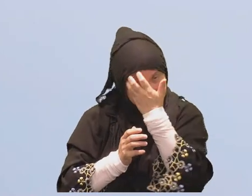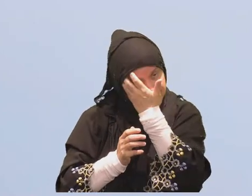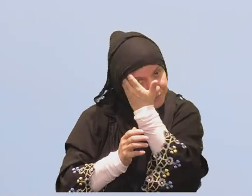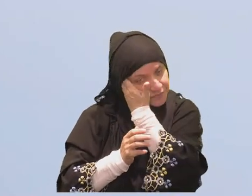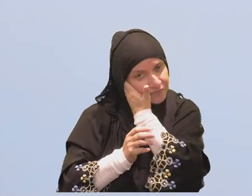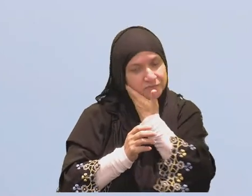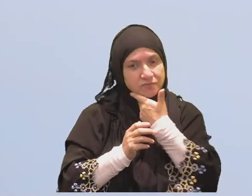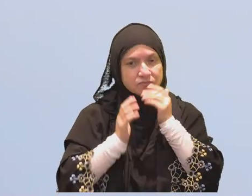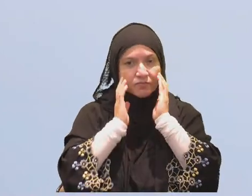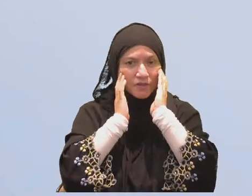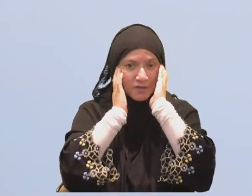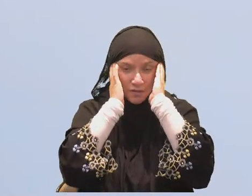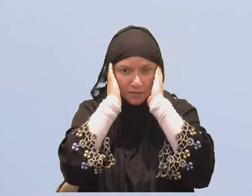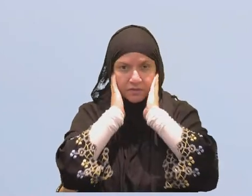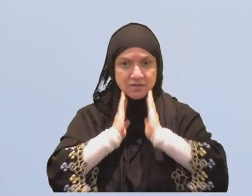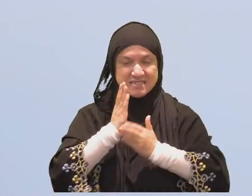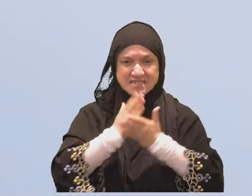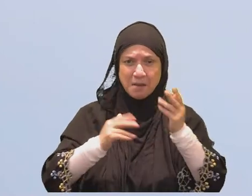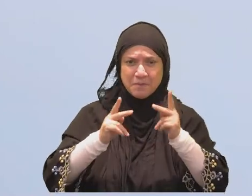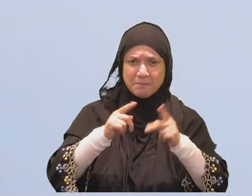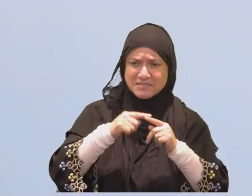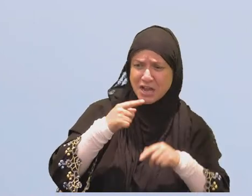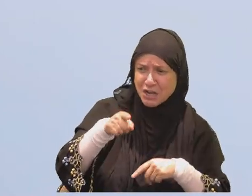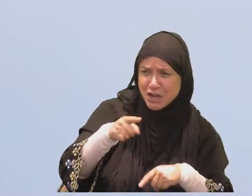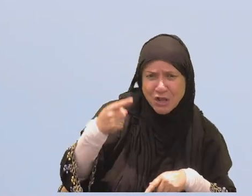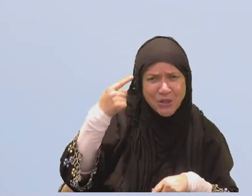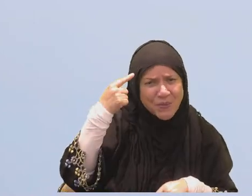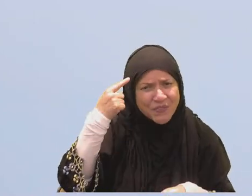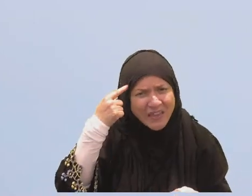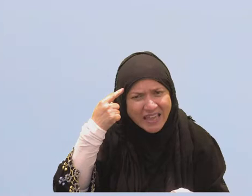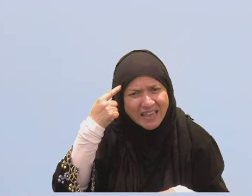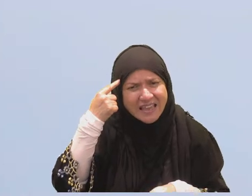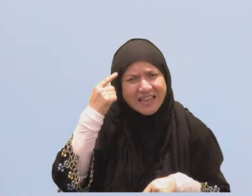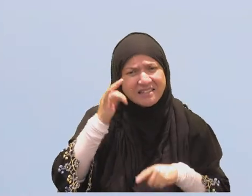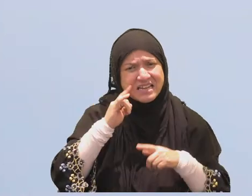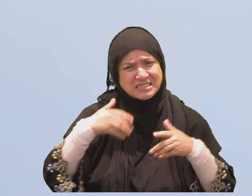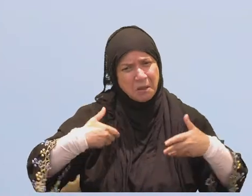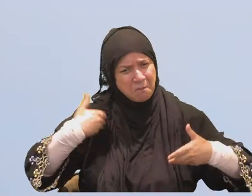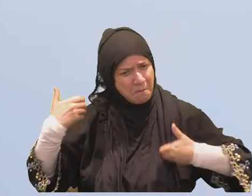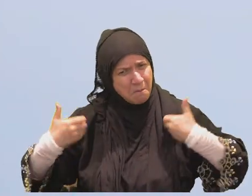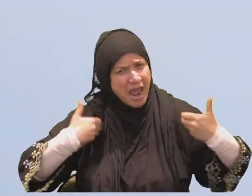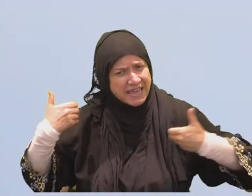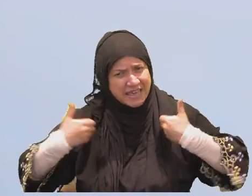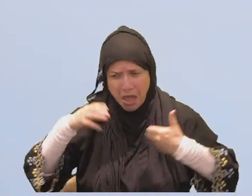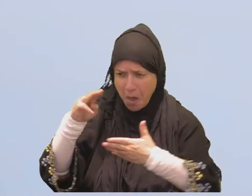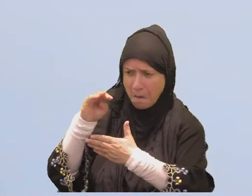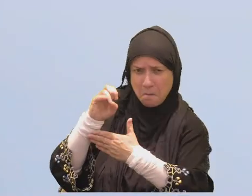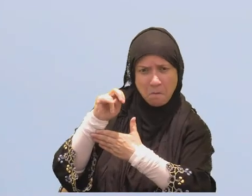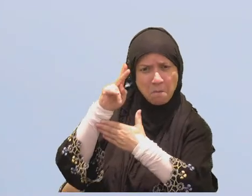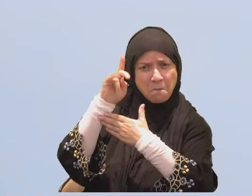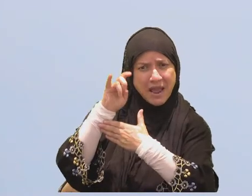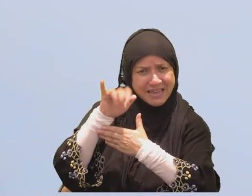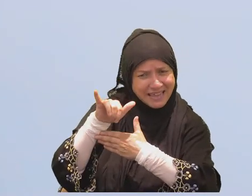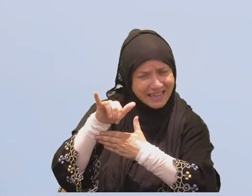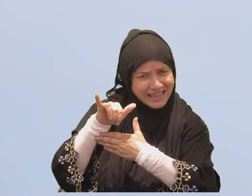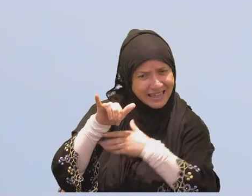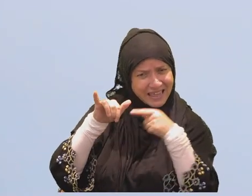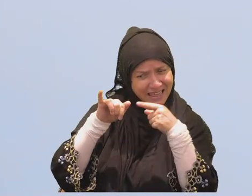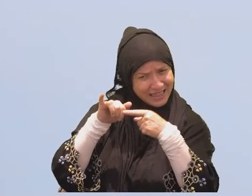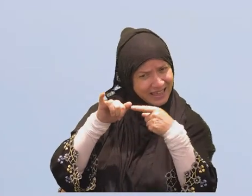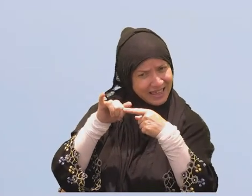but I'm just a monkey. And the guy said, You could think that, but I never saw a